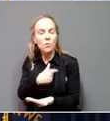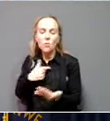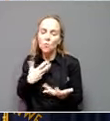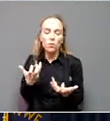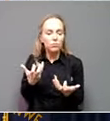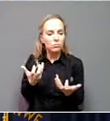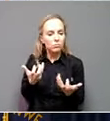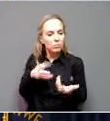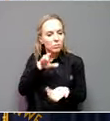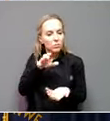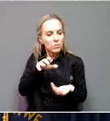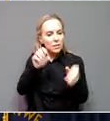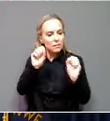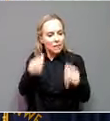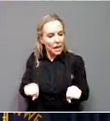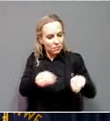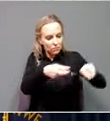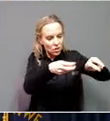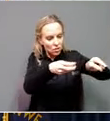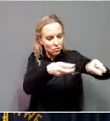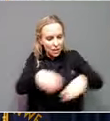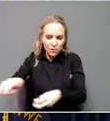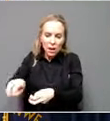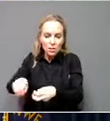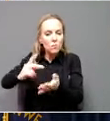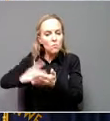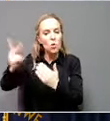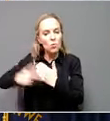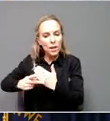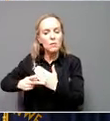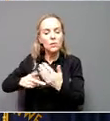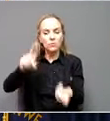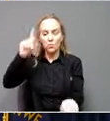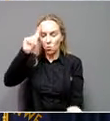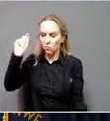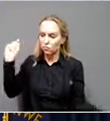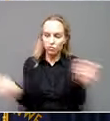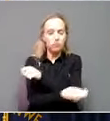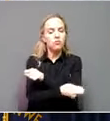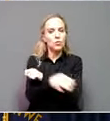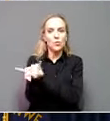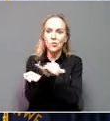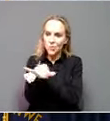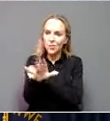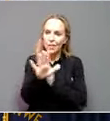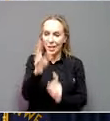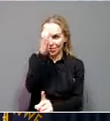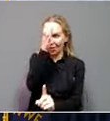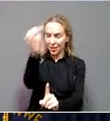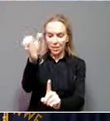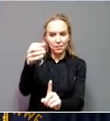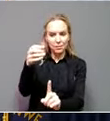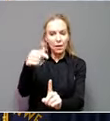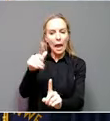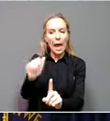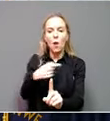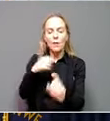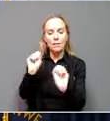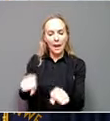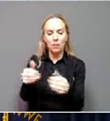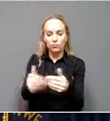a transformational program and concept that both moves us to where we need to go, having